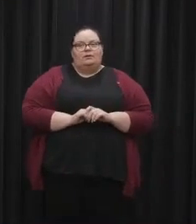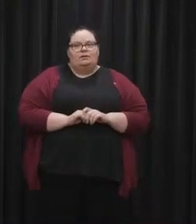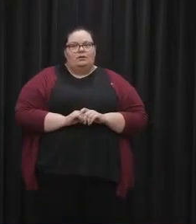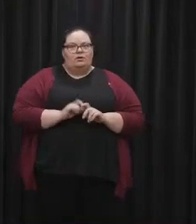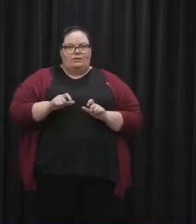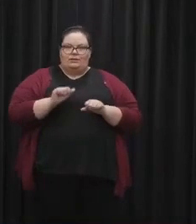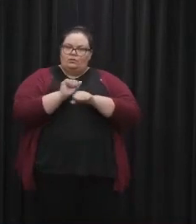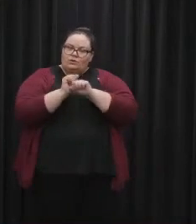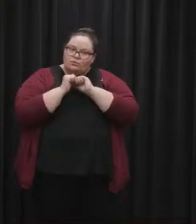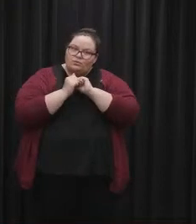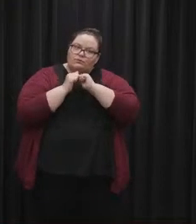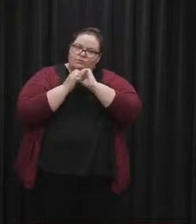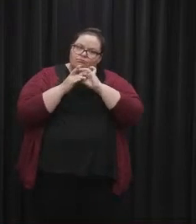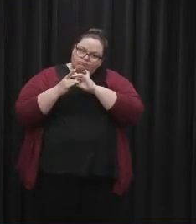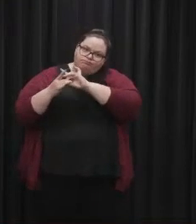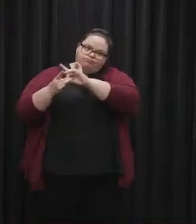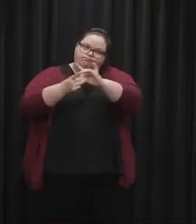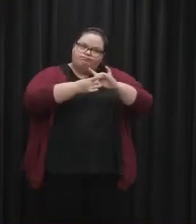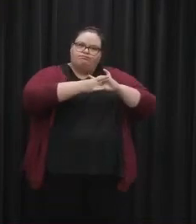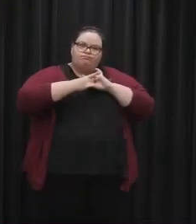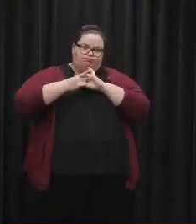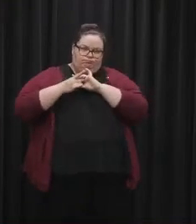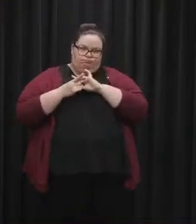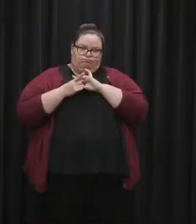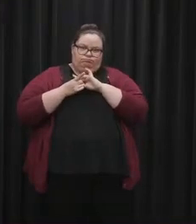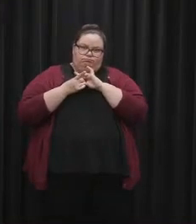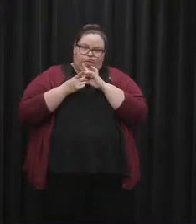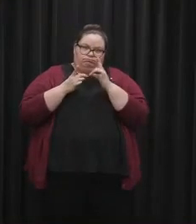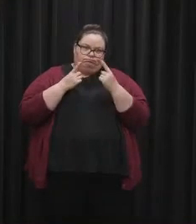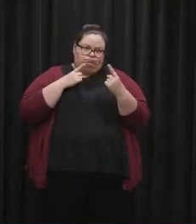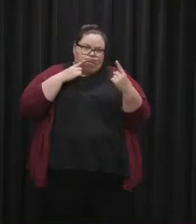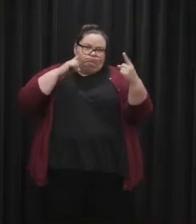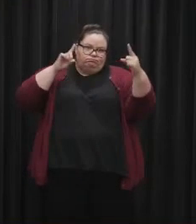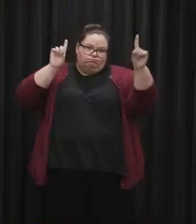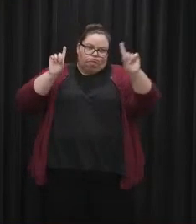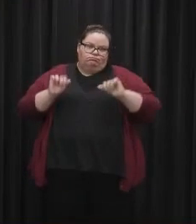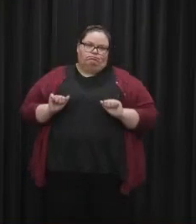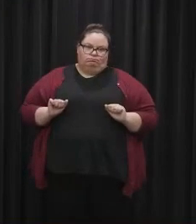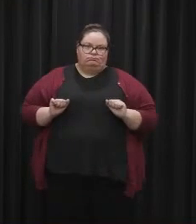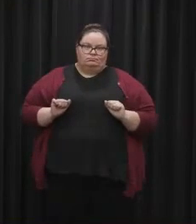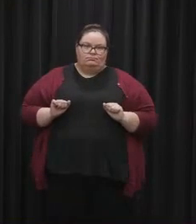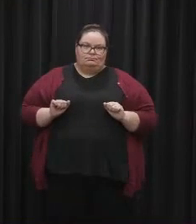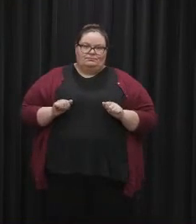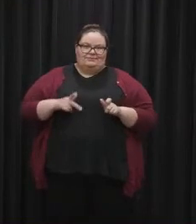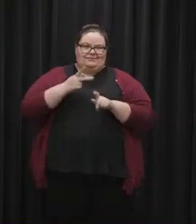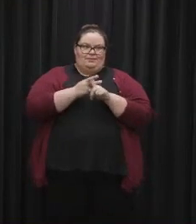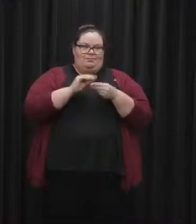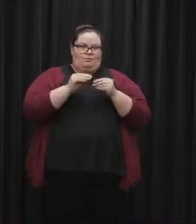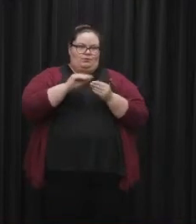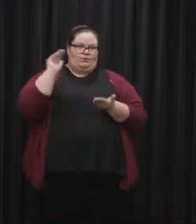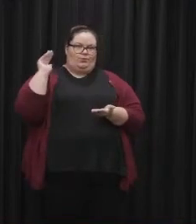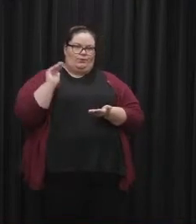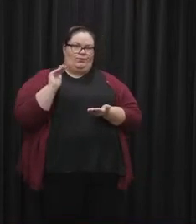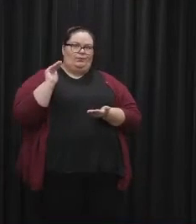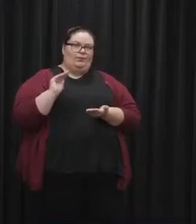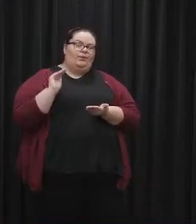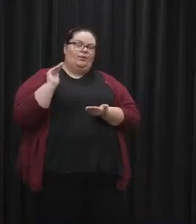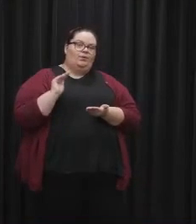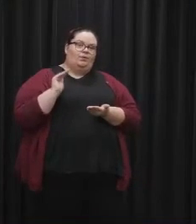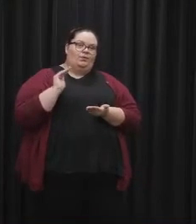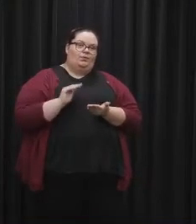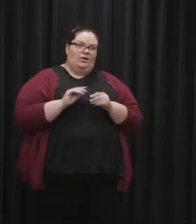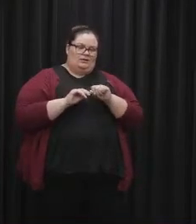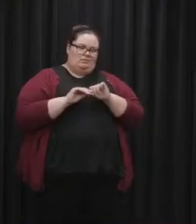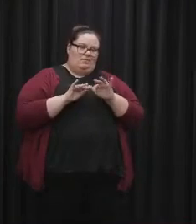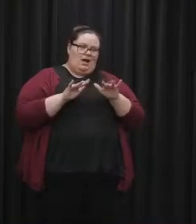so again, we all need to be working together to make sure that we achieve a really good outcome with respect to keeping the numbers low and keeping